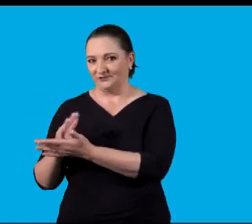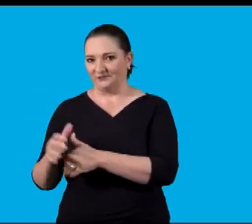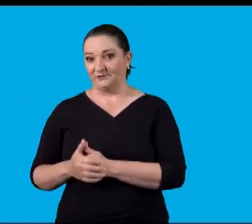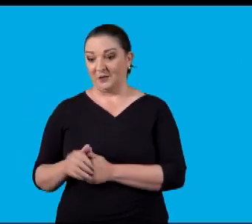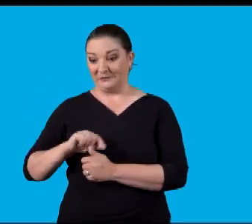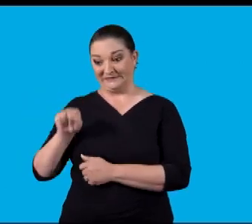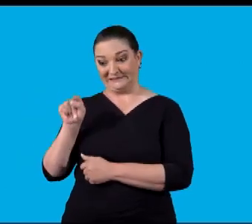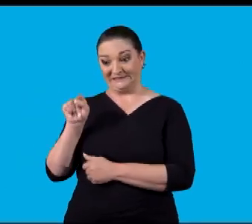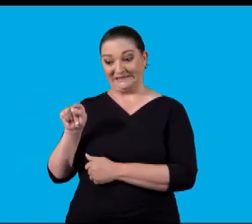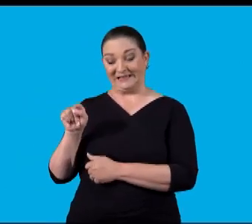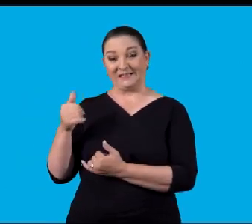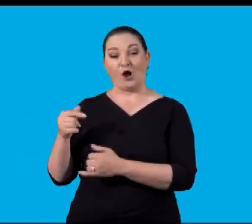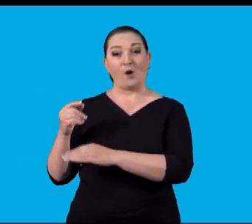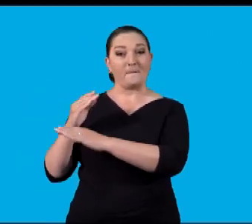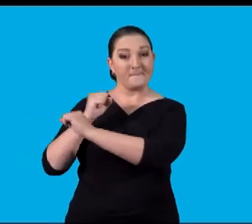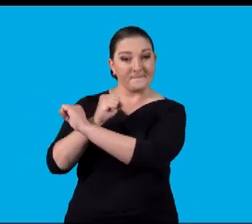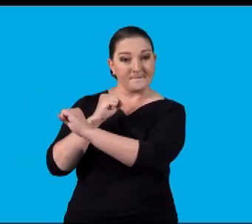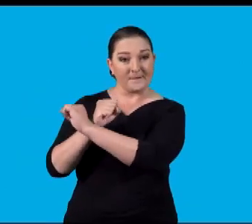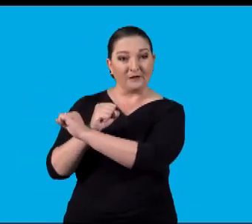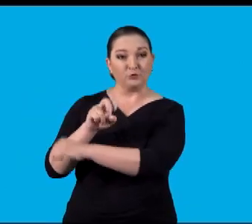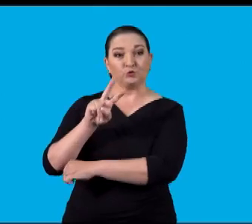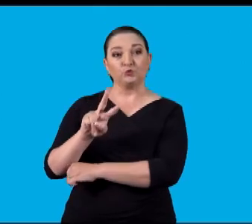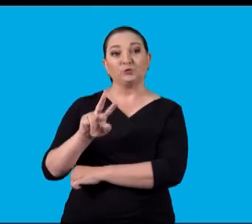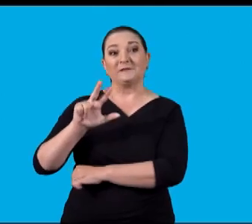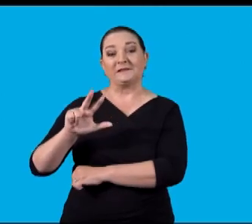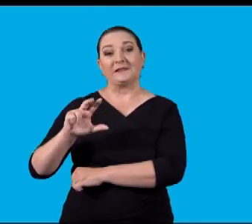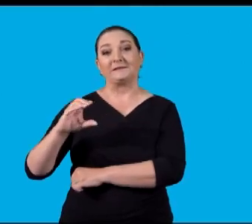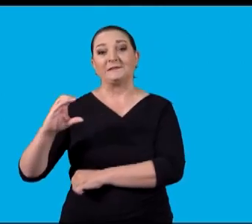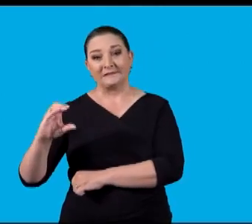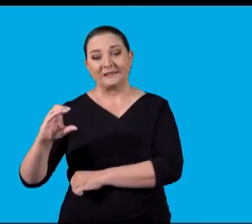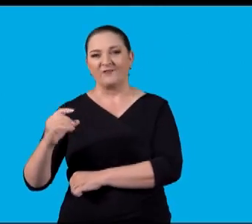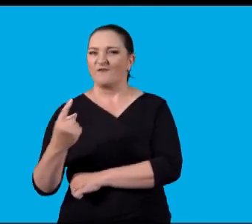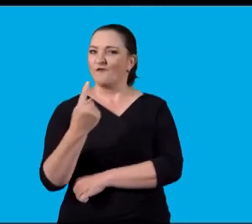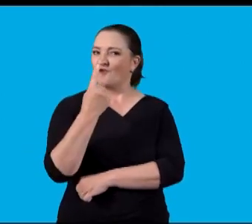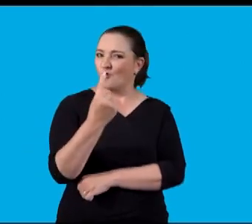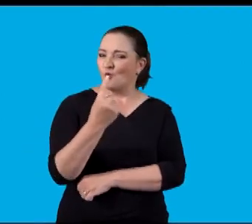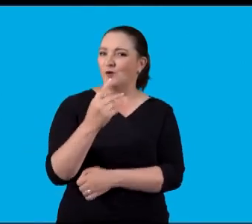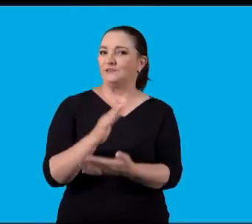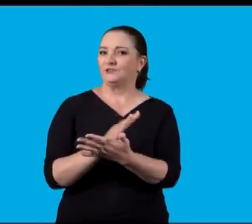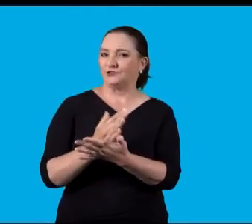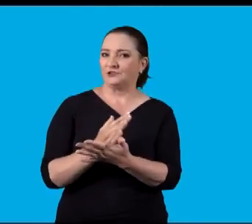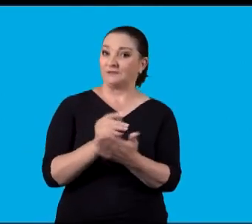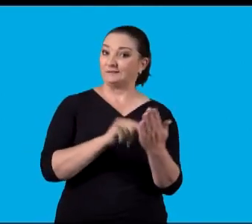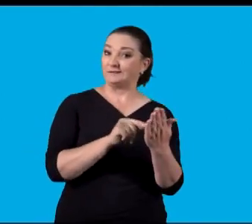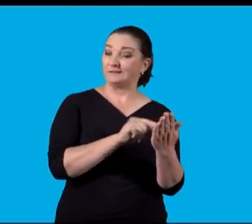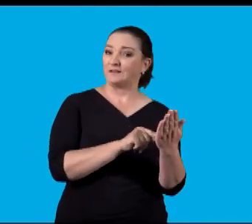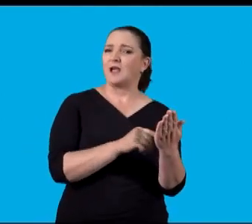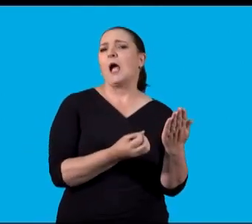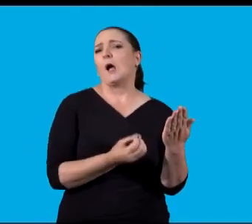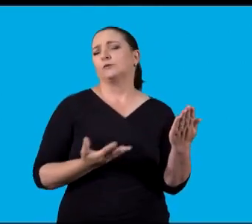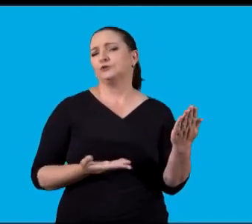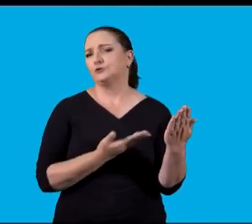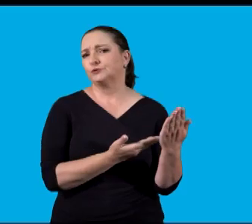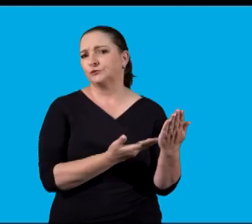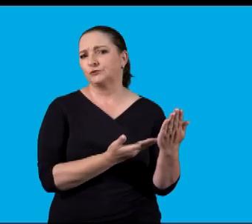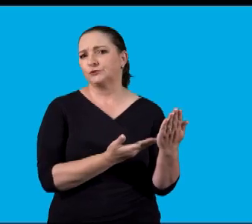say, multiply this by 28 cents per share. Then, on your calculator, how